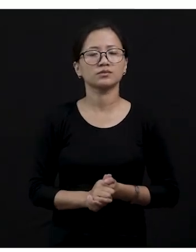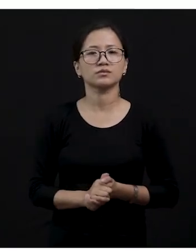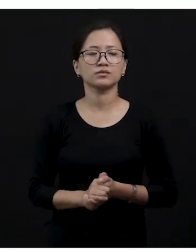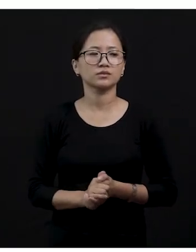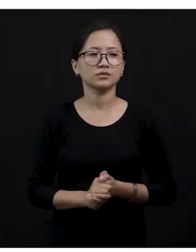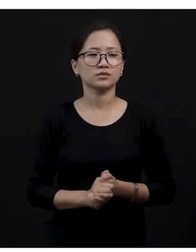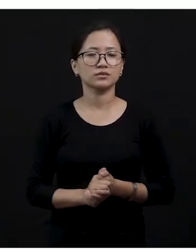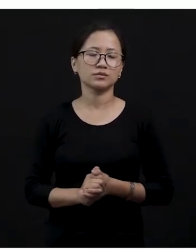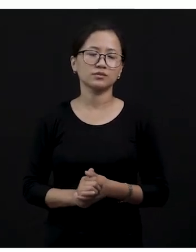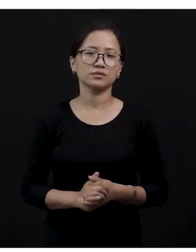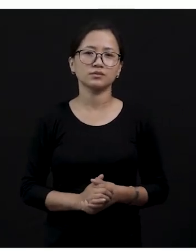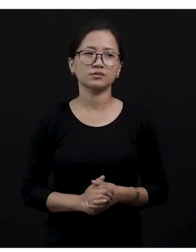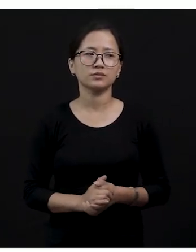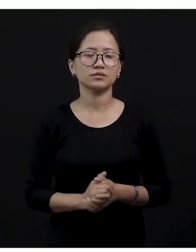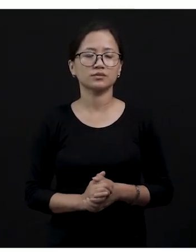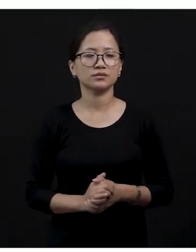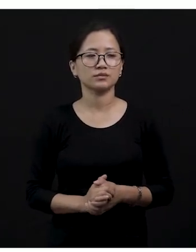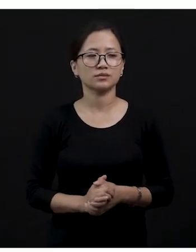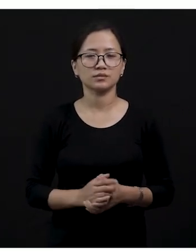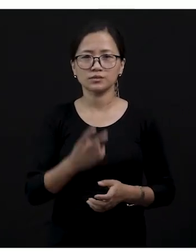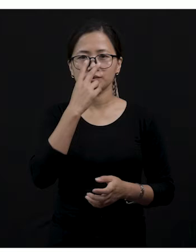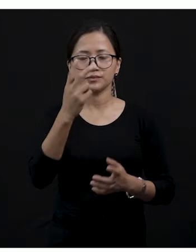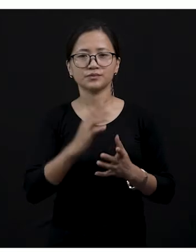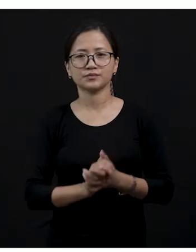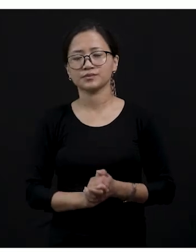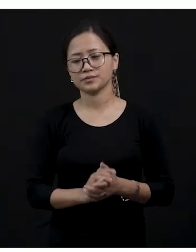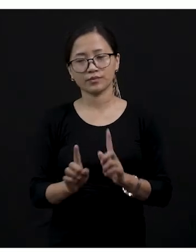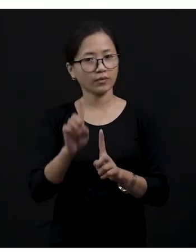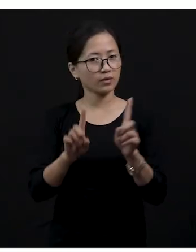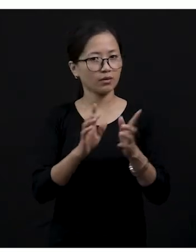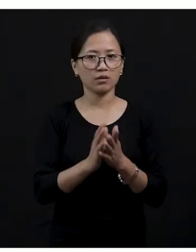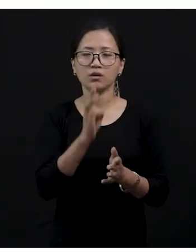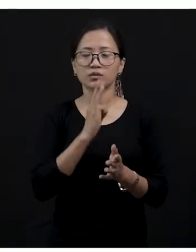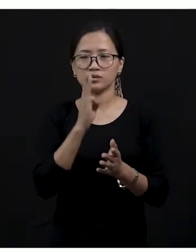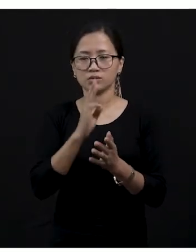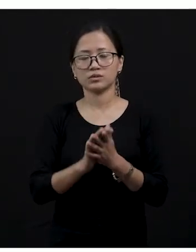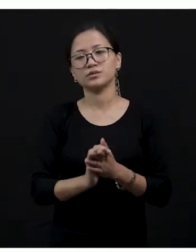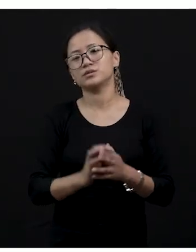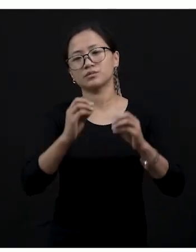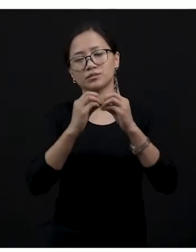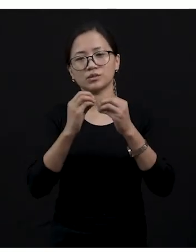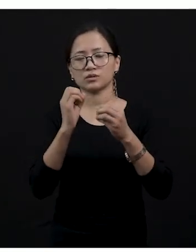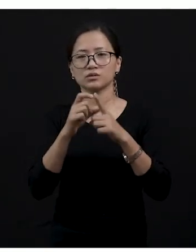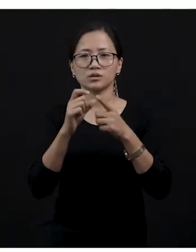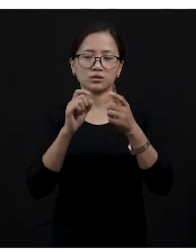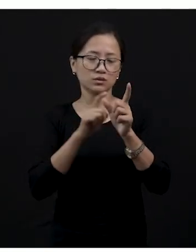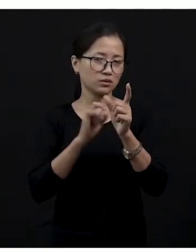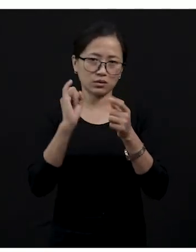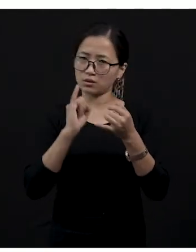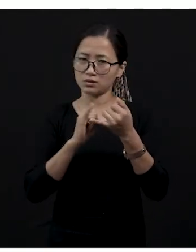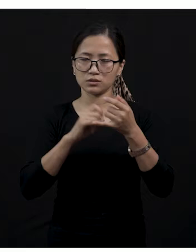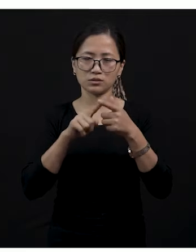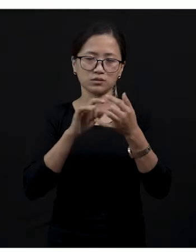all these clouds are formed by the ocean and the transpiration of the plants and the water bodies. Okay? Now, what